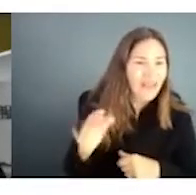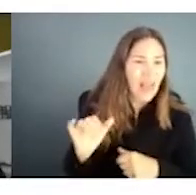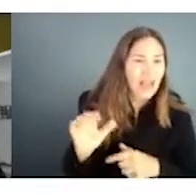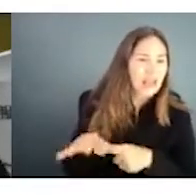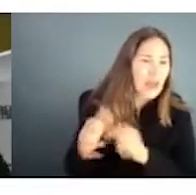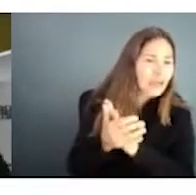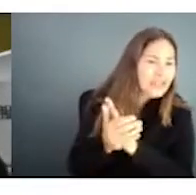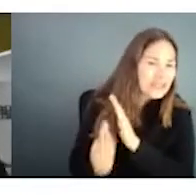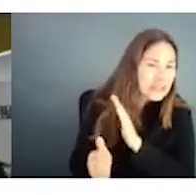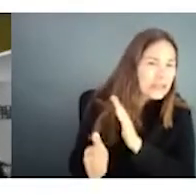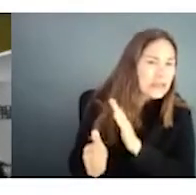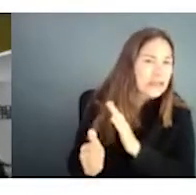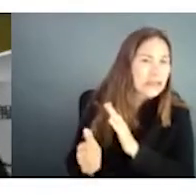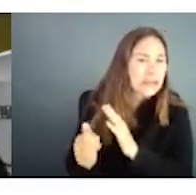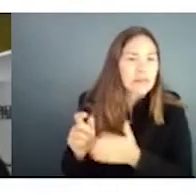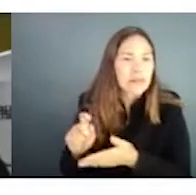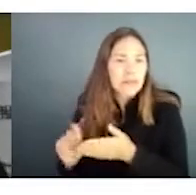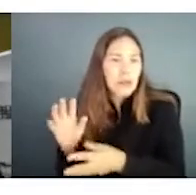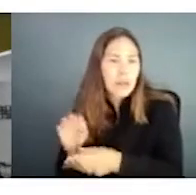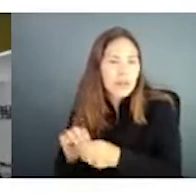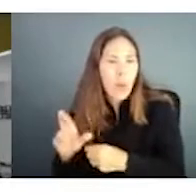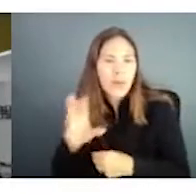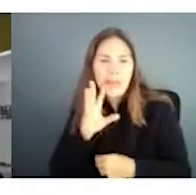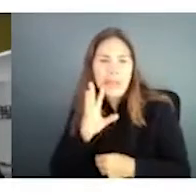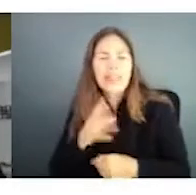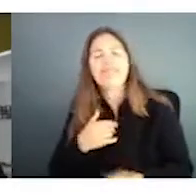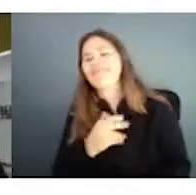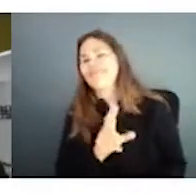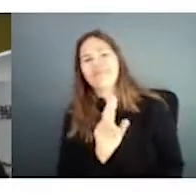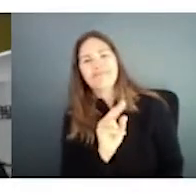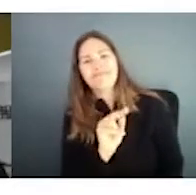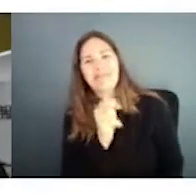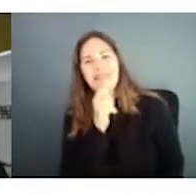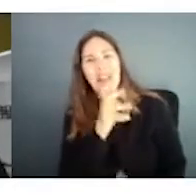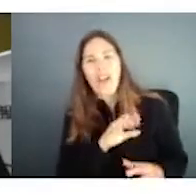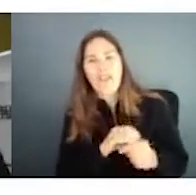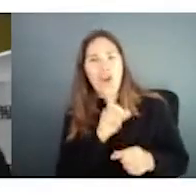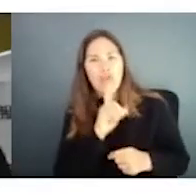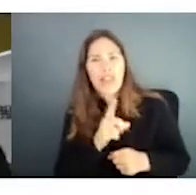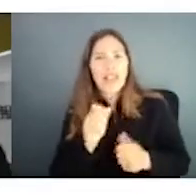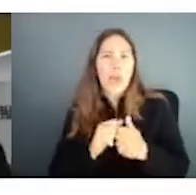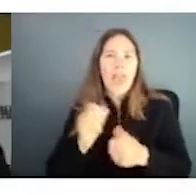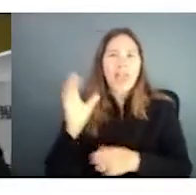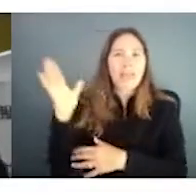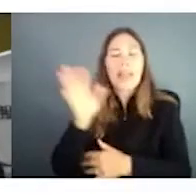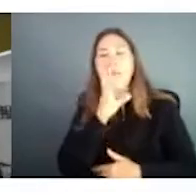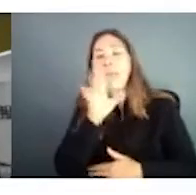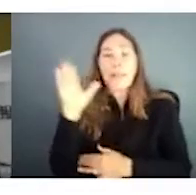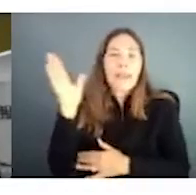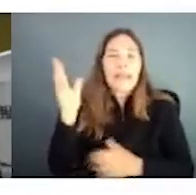speaking? I don't do a lot with acting and speaking, but that might be a reflection of